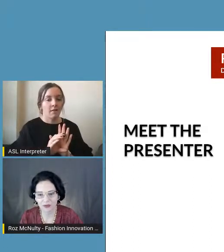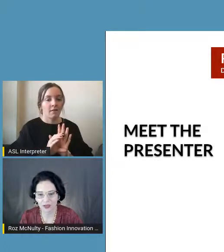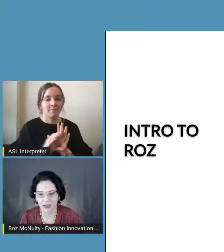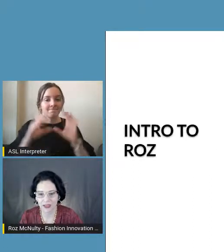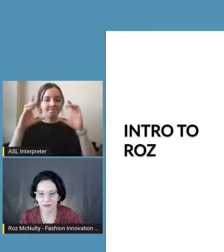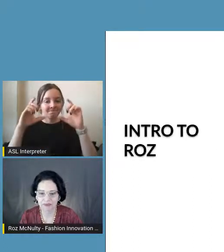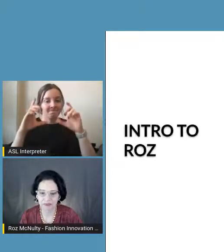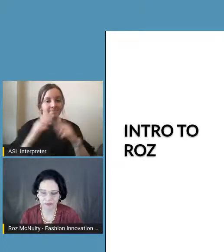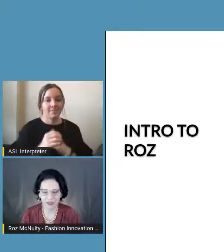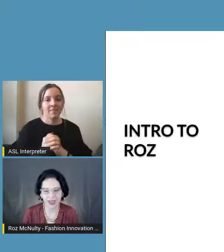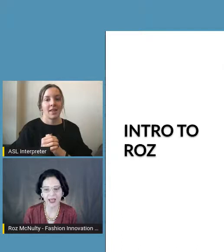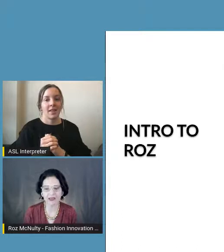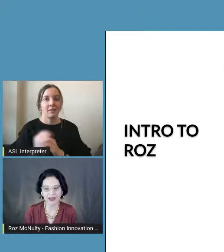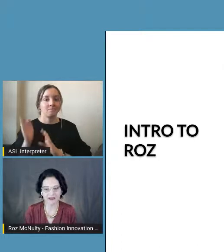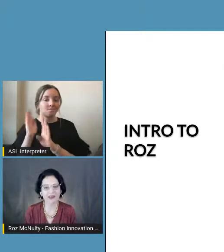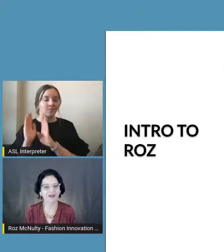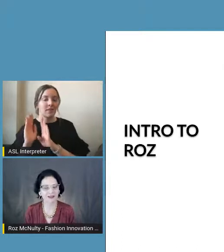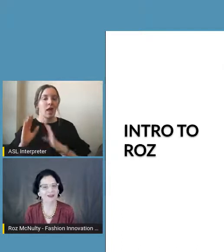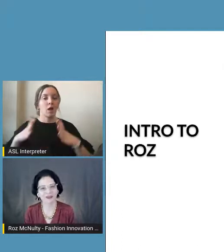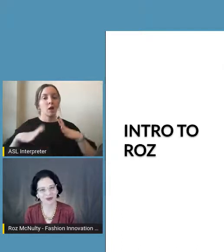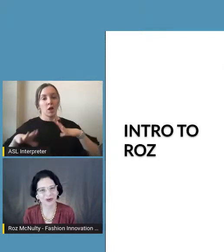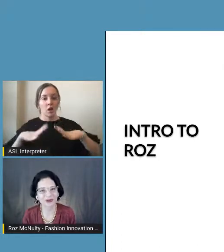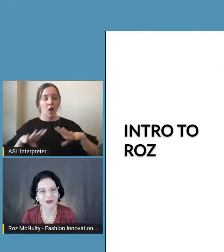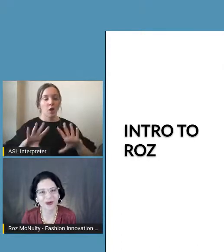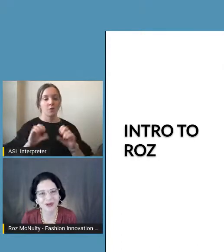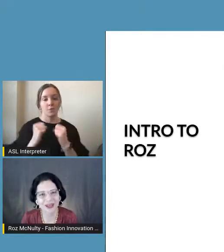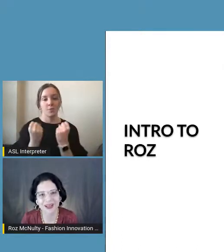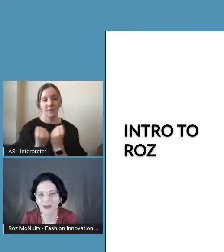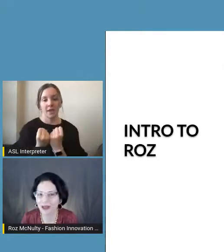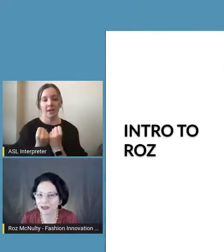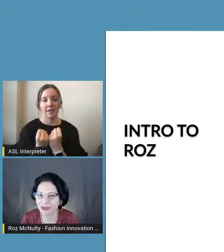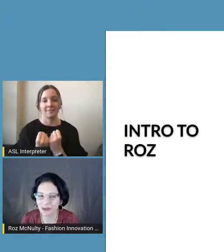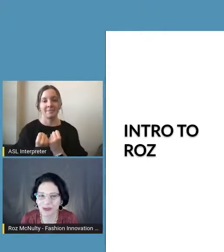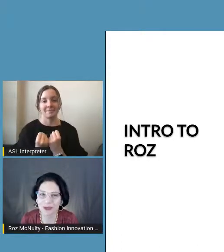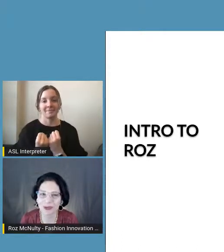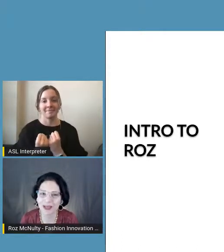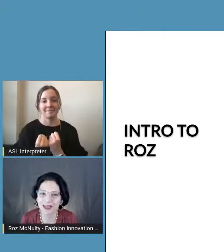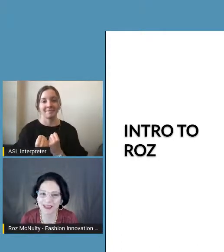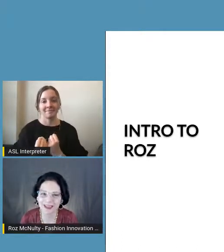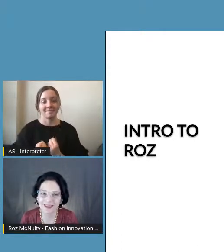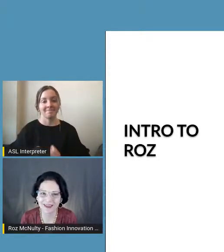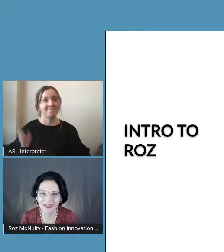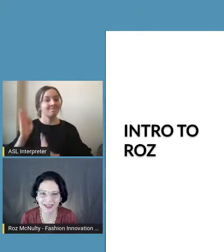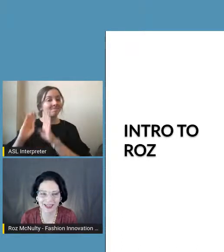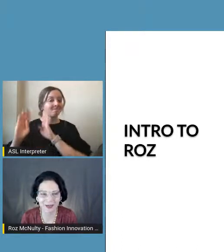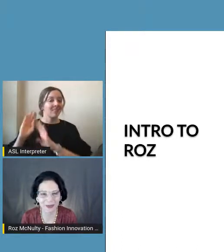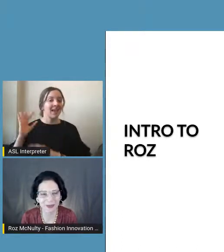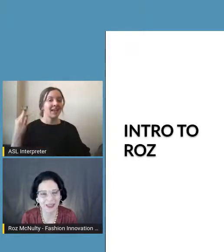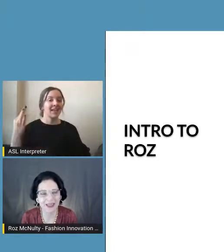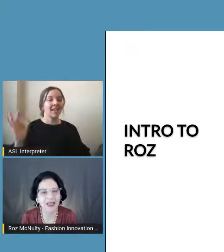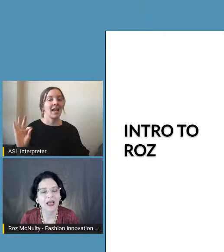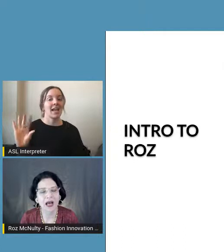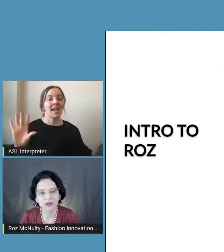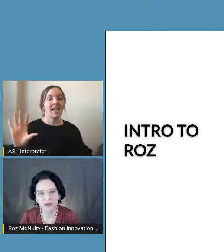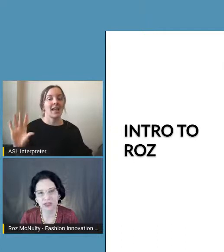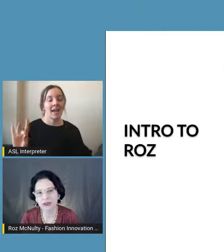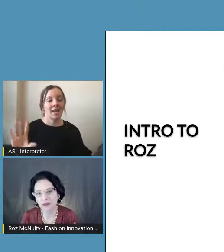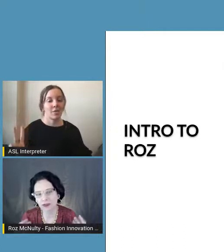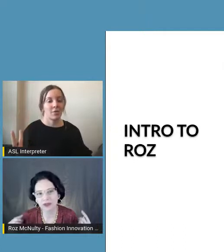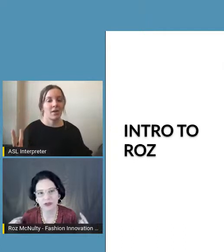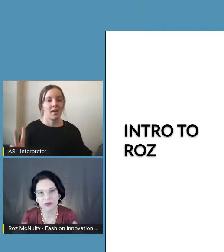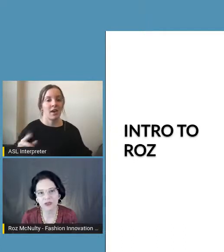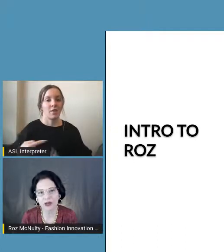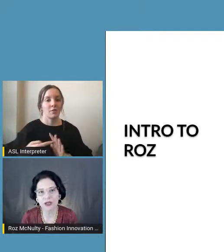Costume Society. And I did start on a color graphics computer back in 1983. I was